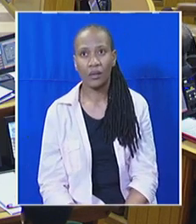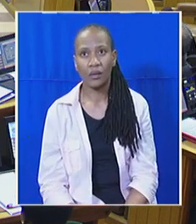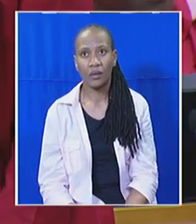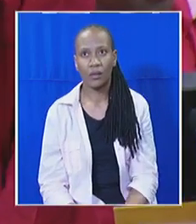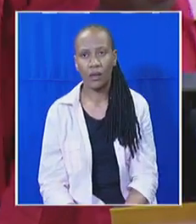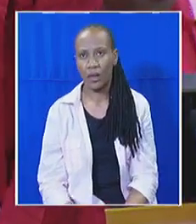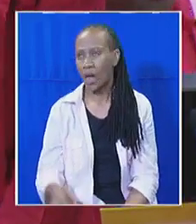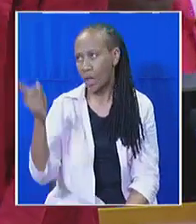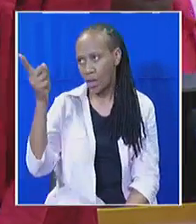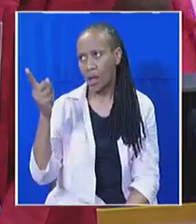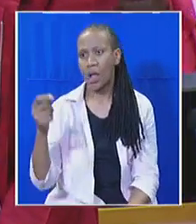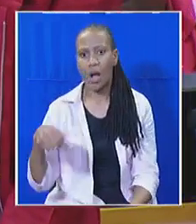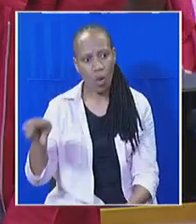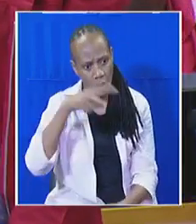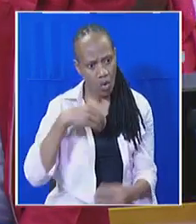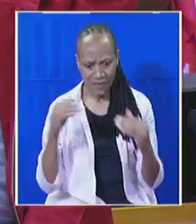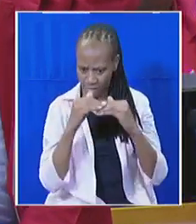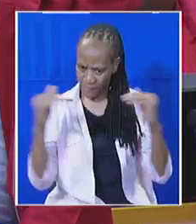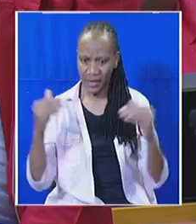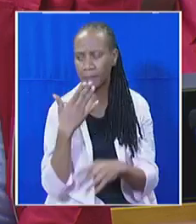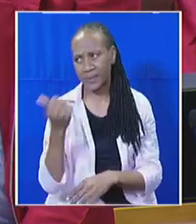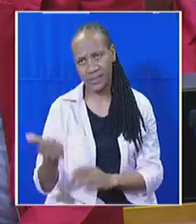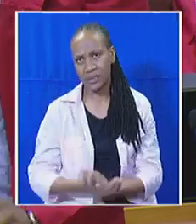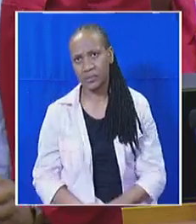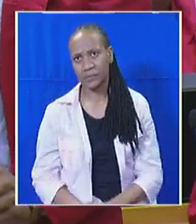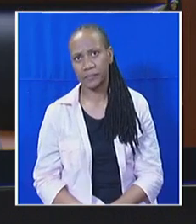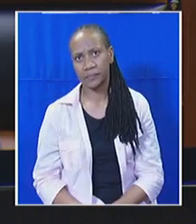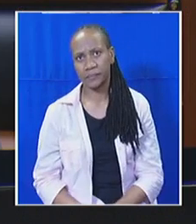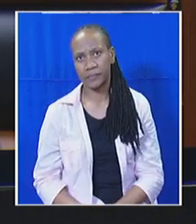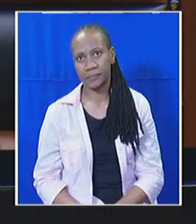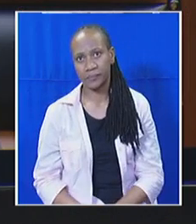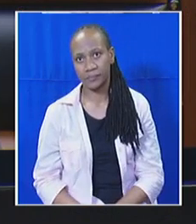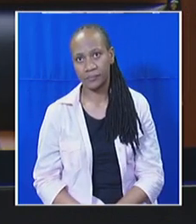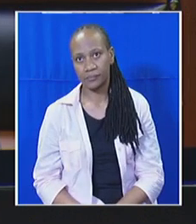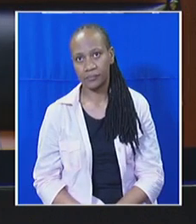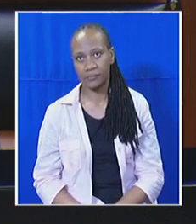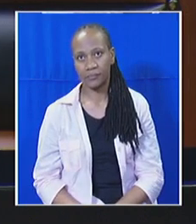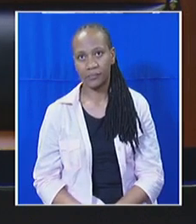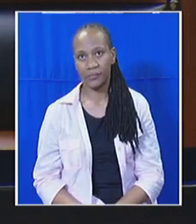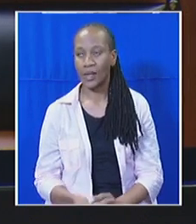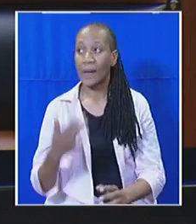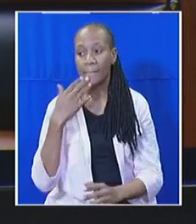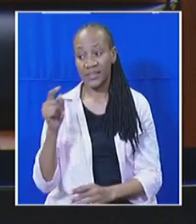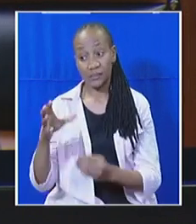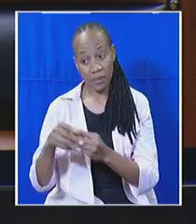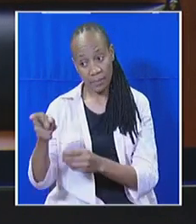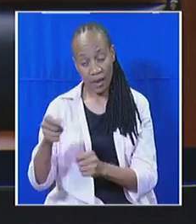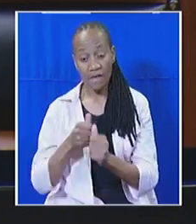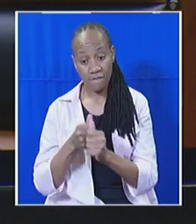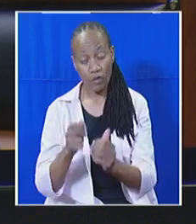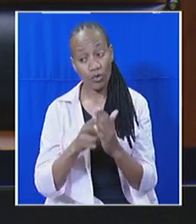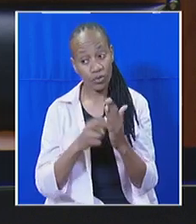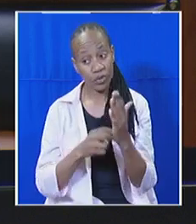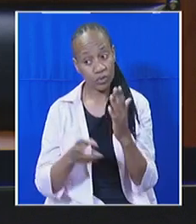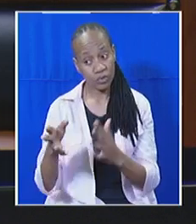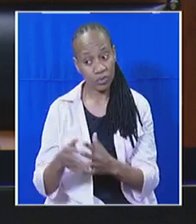job properly? Honorable member, just stick to the procedures and the rules of the House. You will